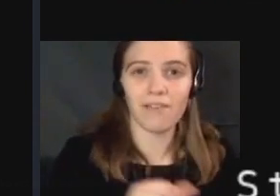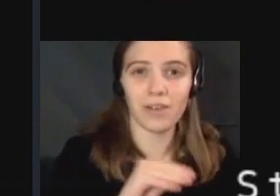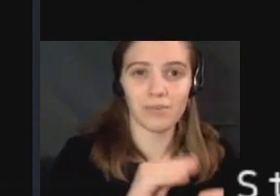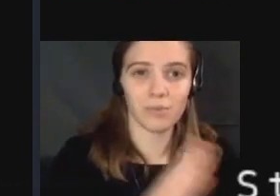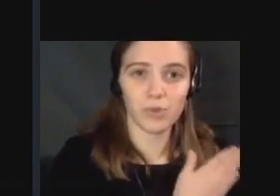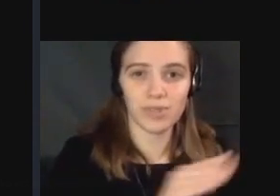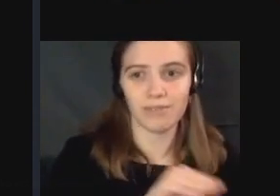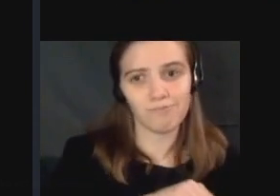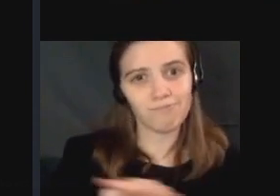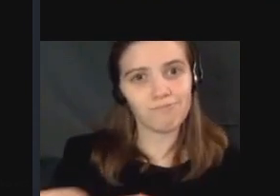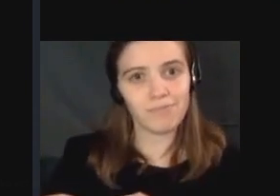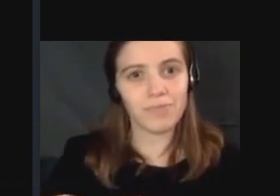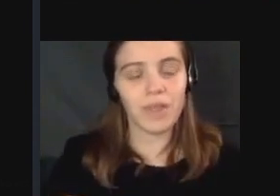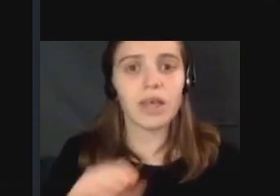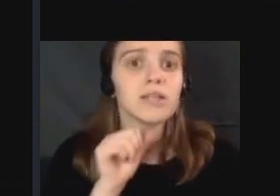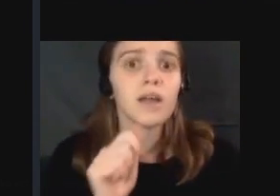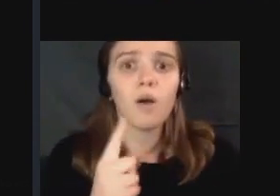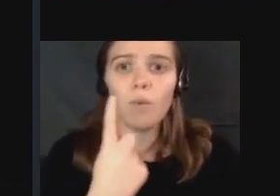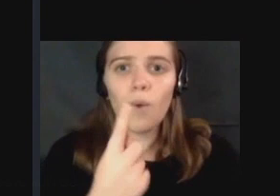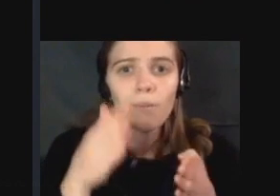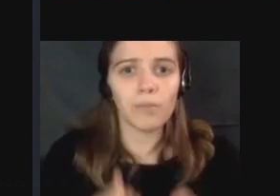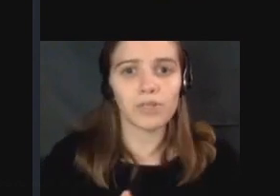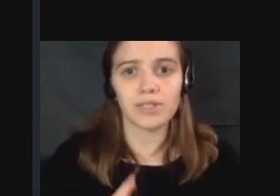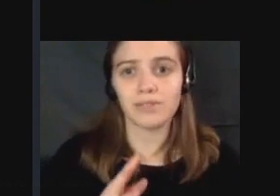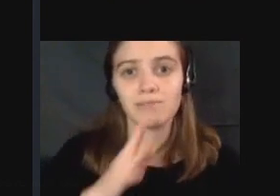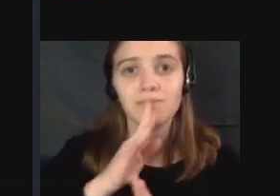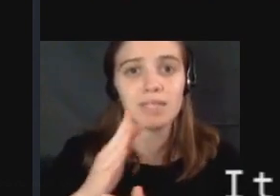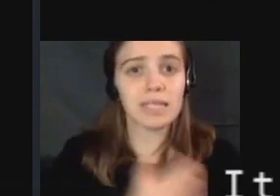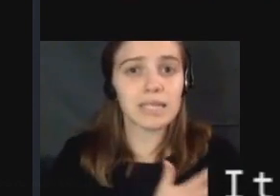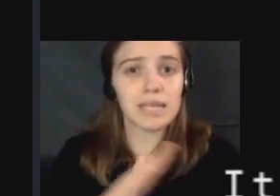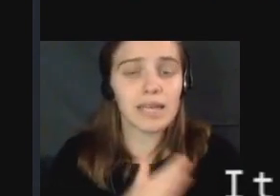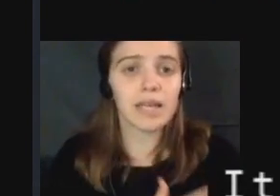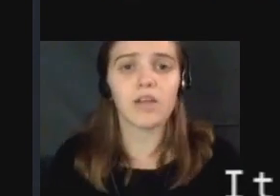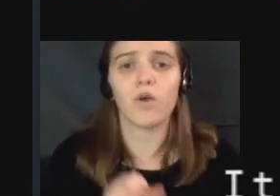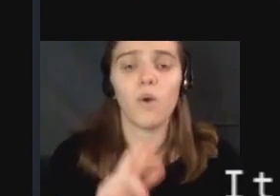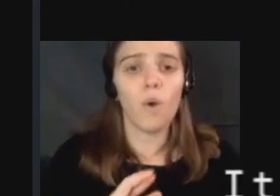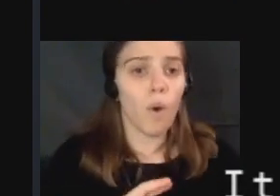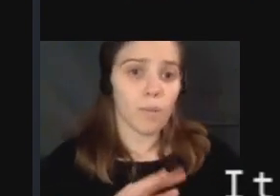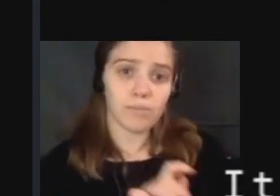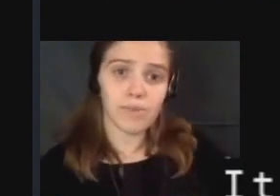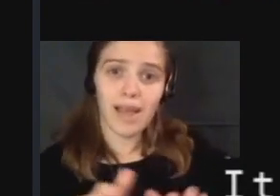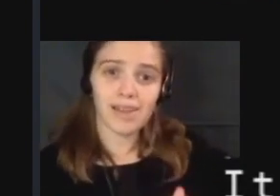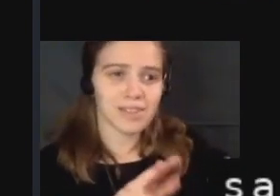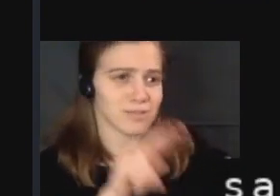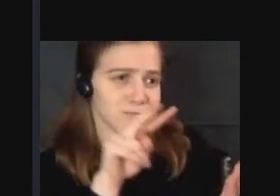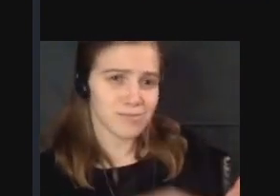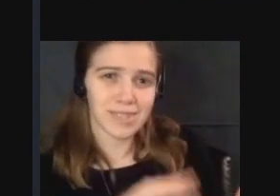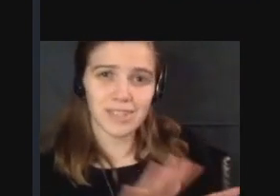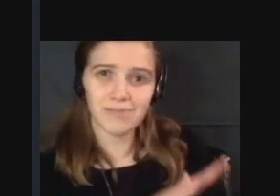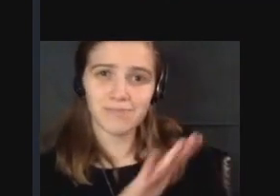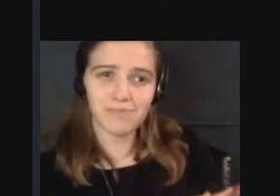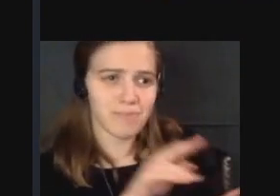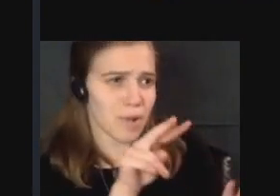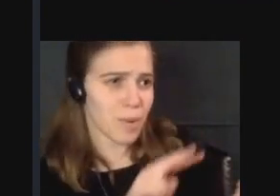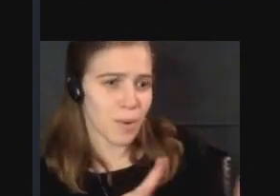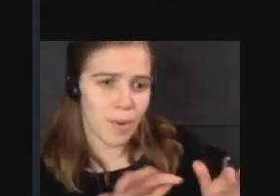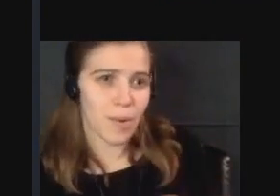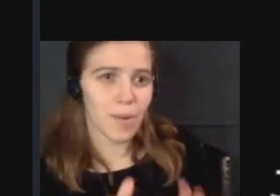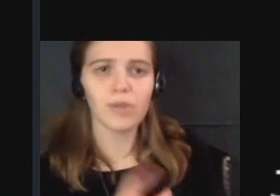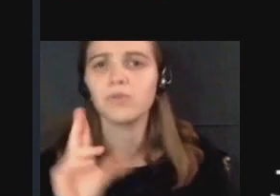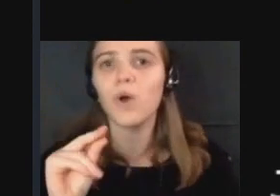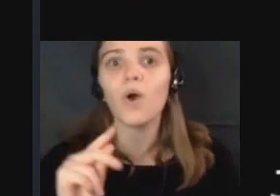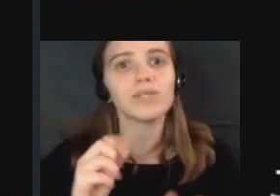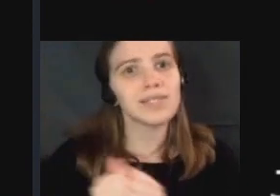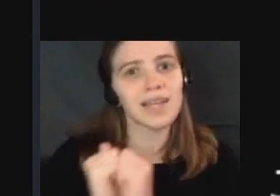lead s'inscrire. singer or a saxophonist or a pianist reading sheet music. Jazz is what happens when you jam together, layering rhythms